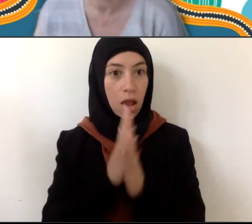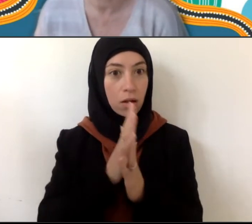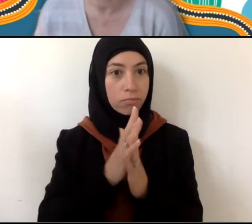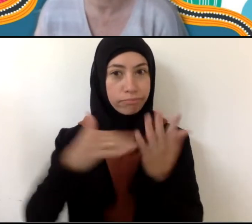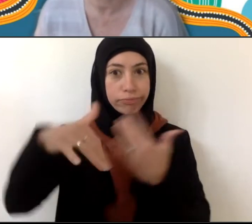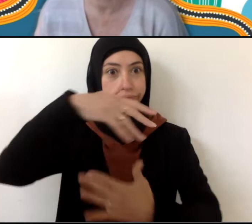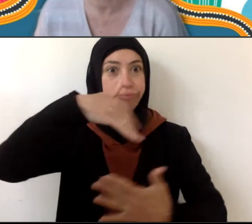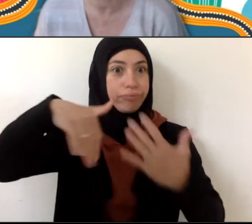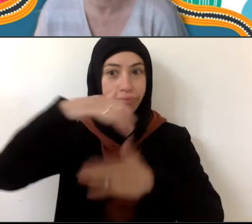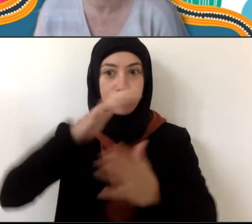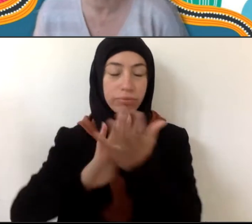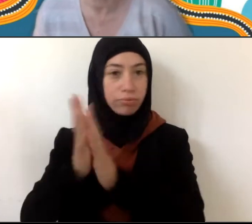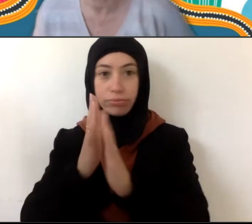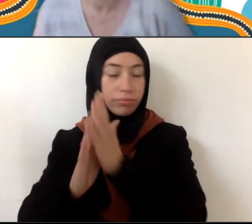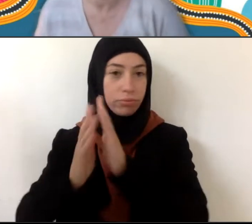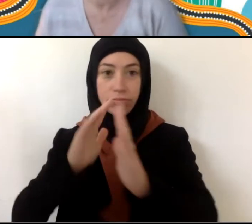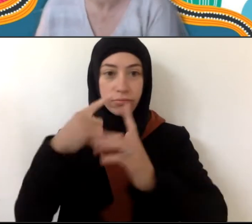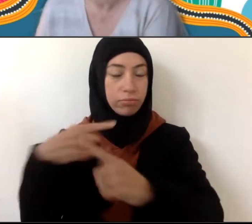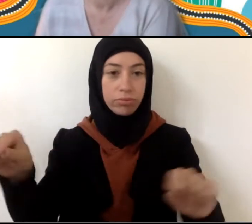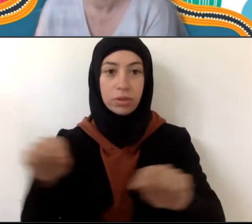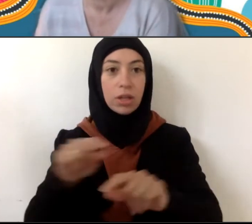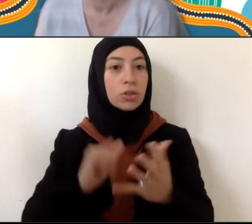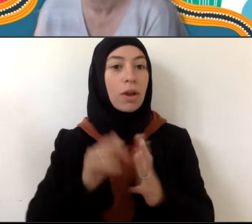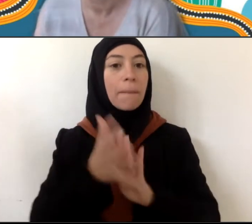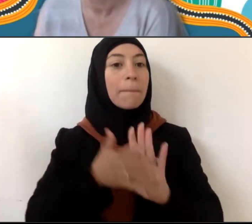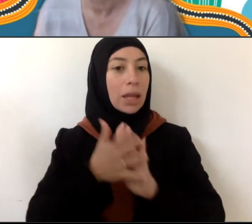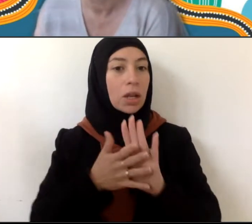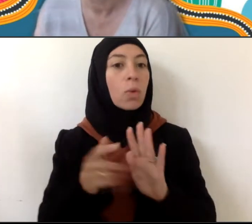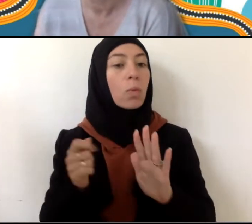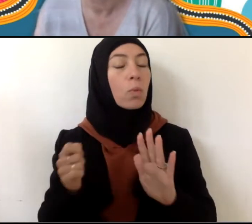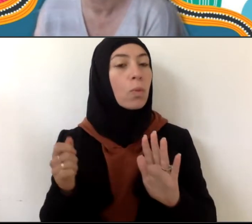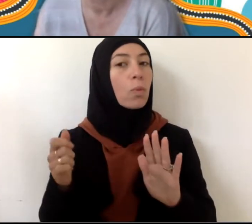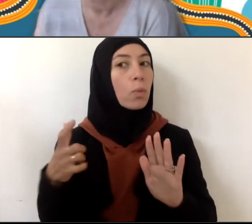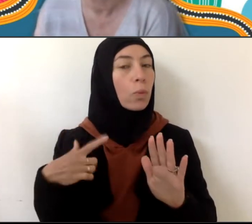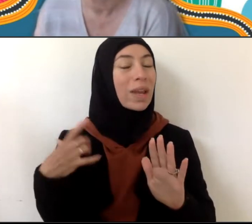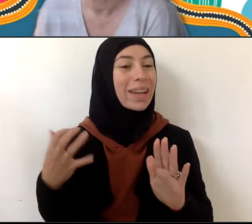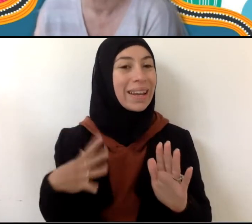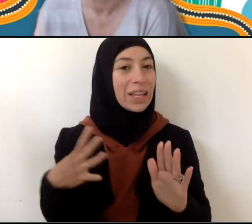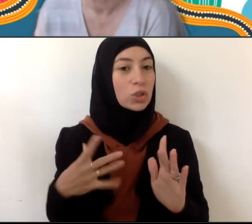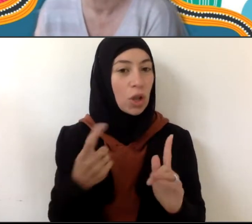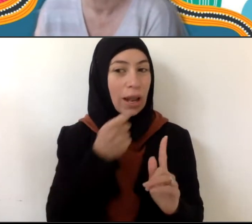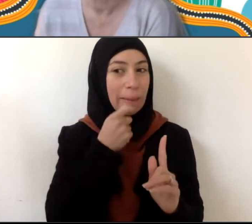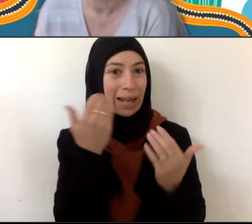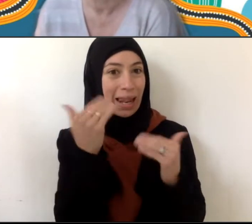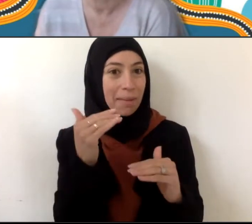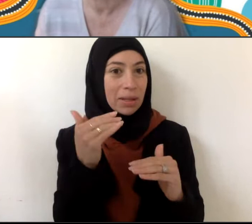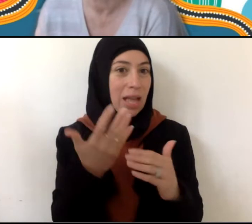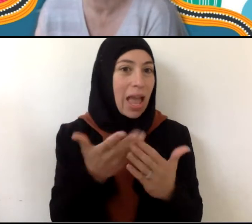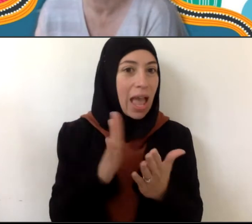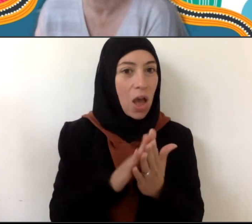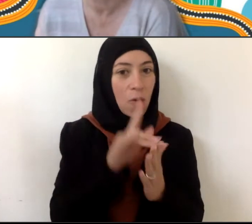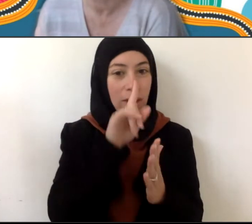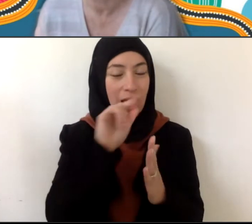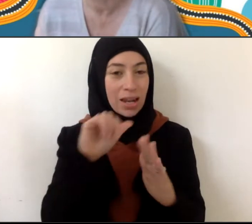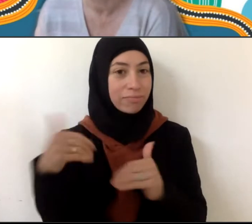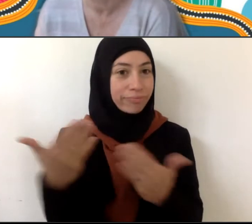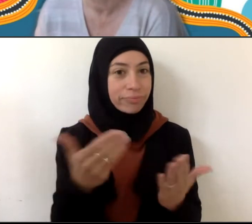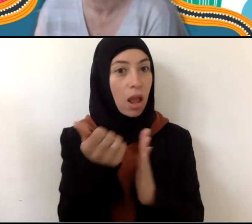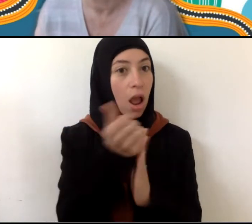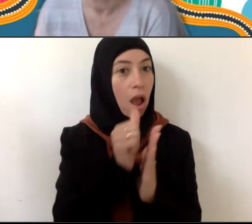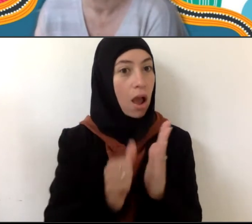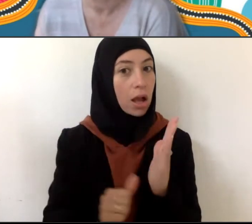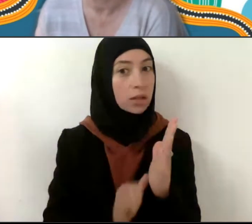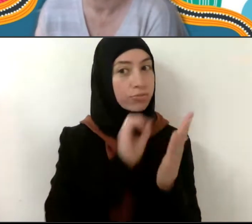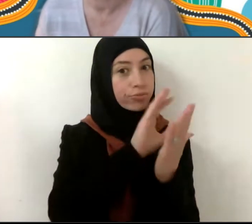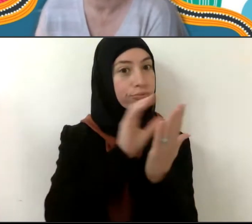that kind of thing. So it does also mean that there's kind of a limitation on the range of materials that are able to be used